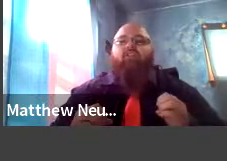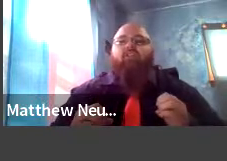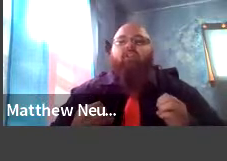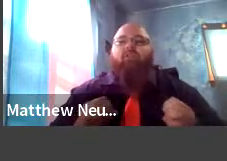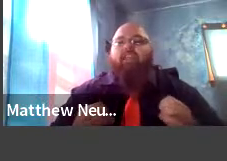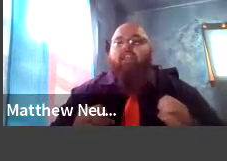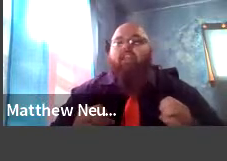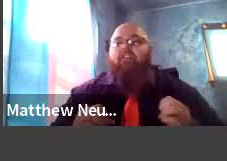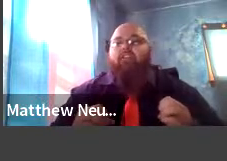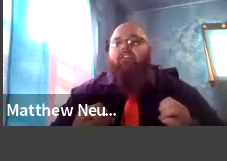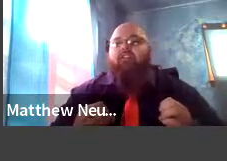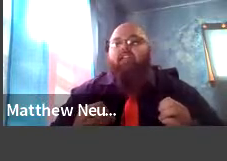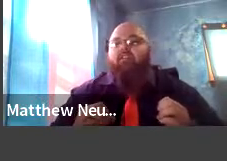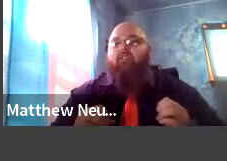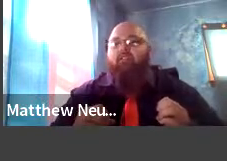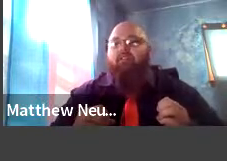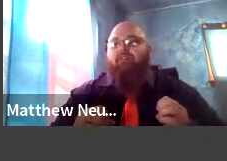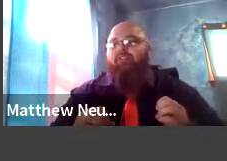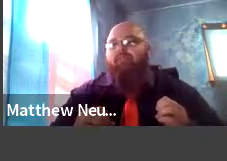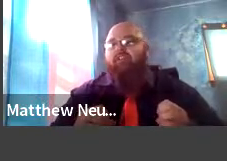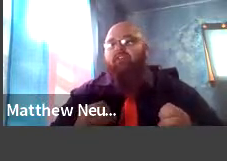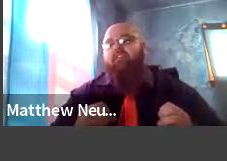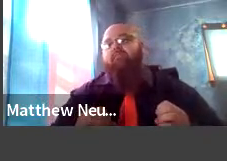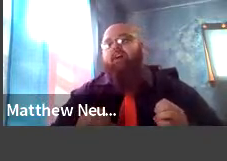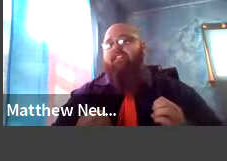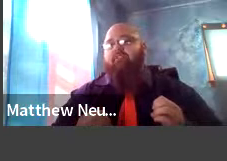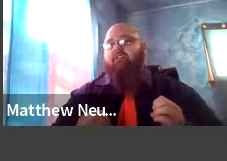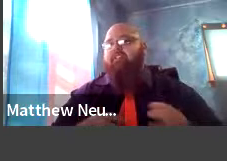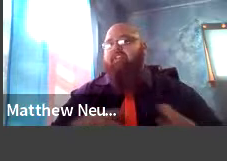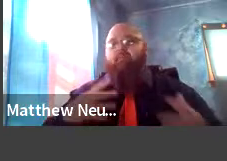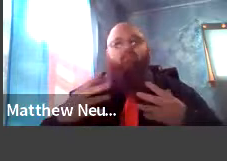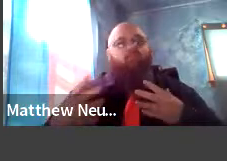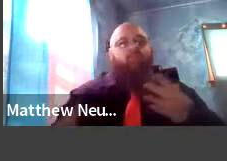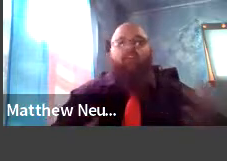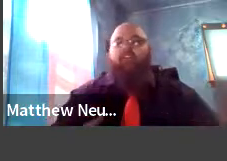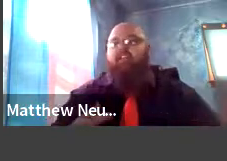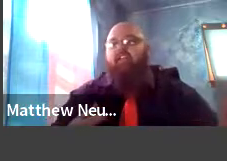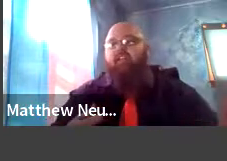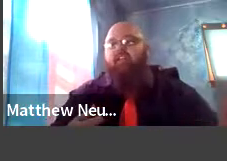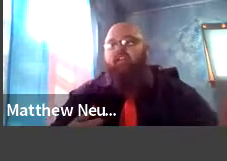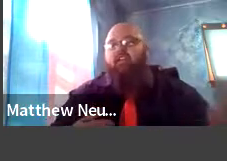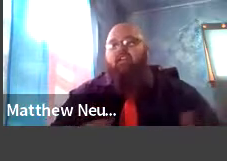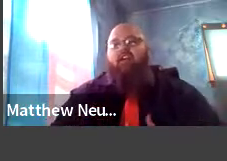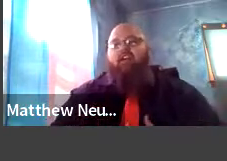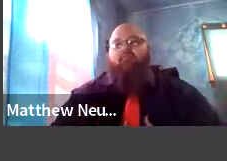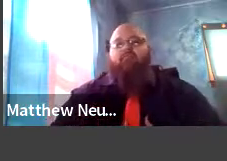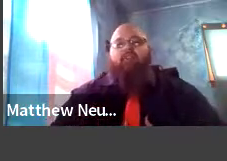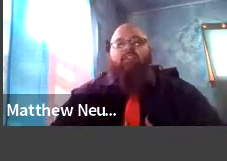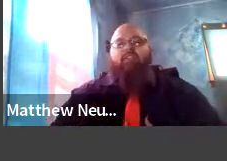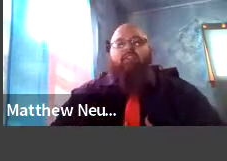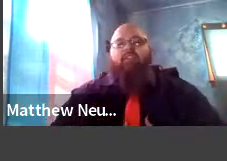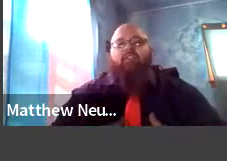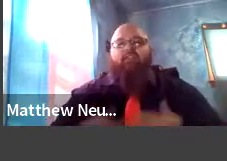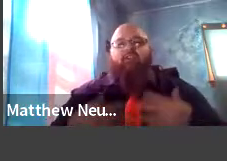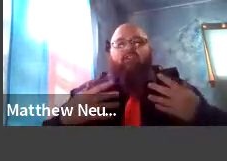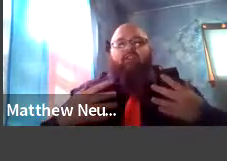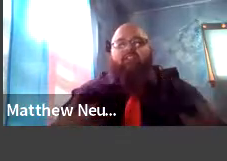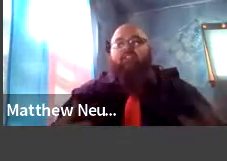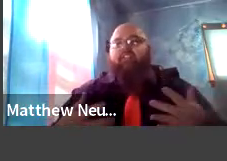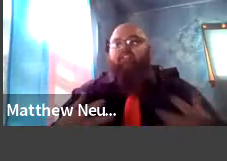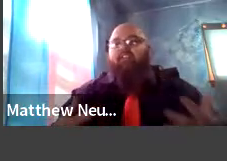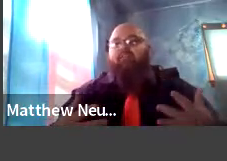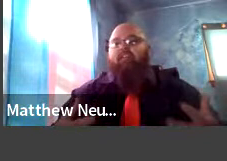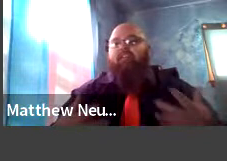way to eradicate the gay community, which we know is impossible because gay people are born every day. But the